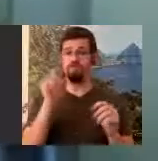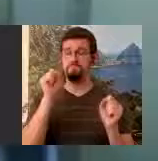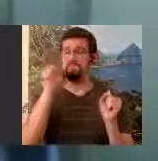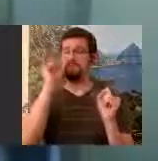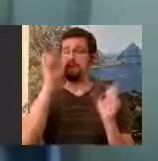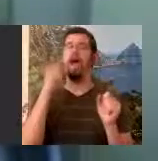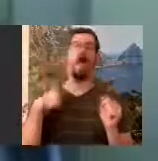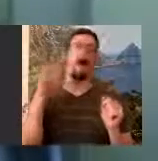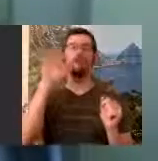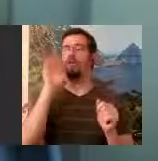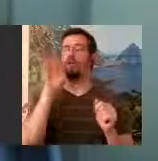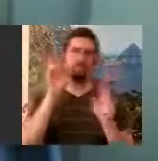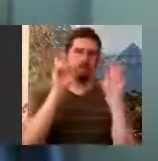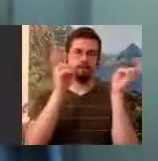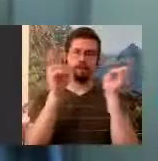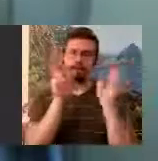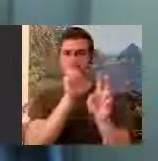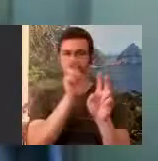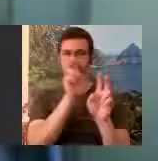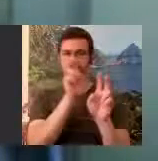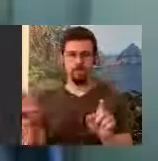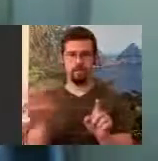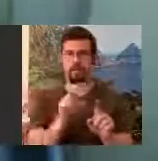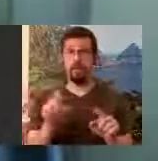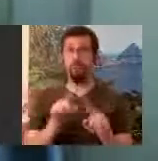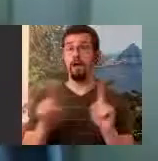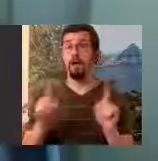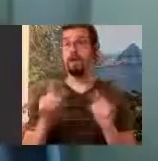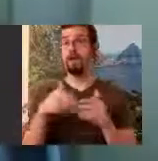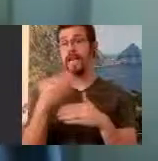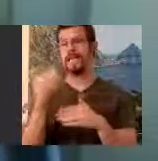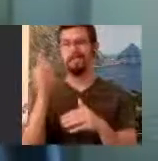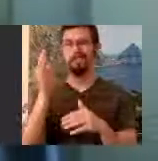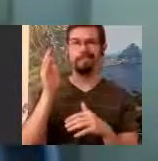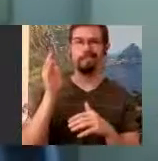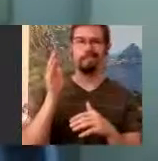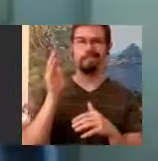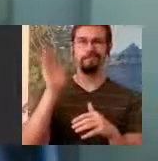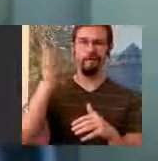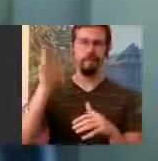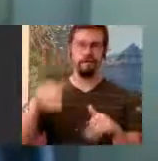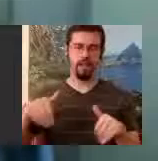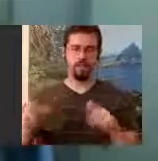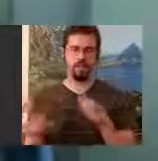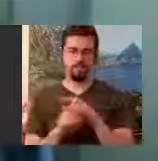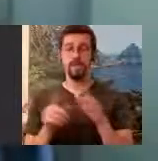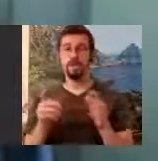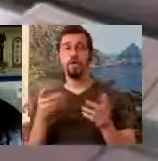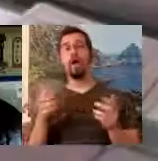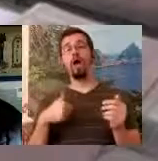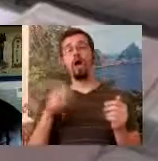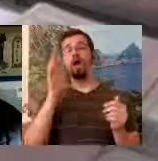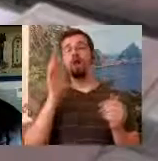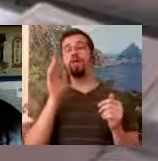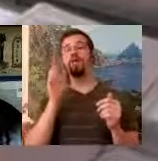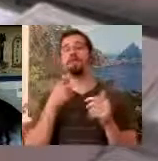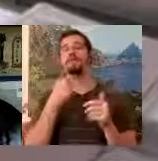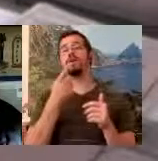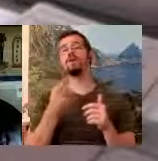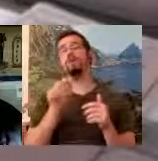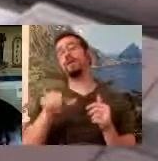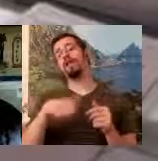I'm changing the subject, but we still don't have our guest, so I'm hoping Eddie will come soon. So let me tell you another little development